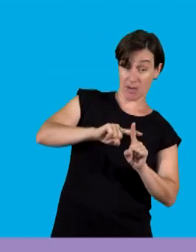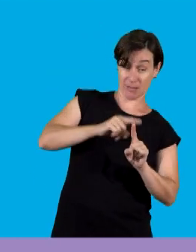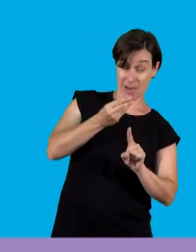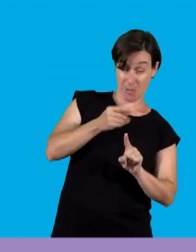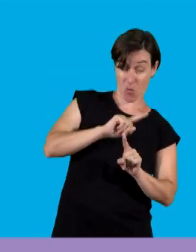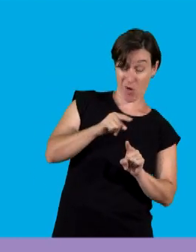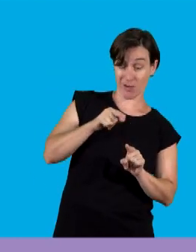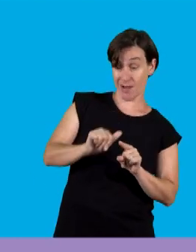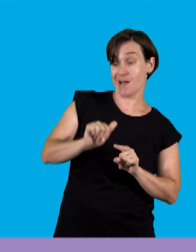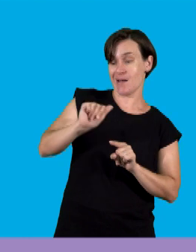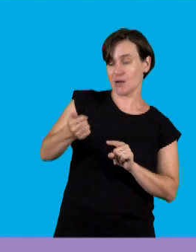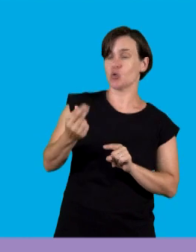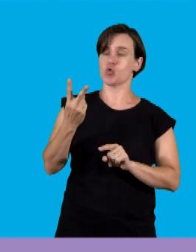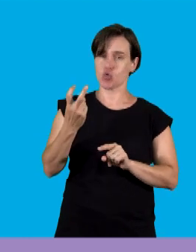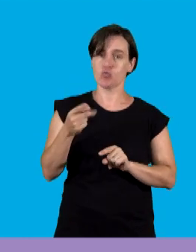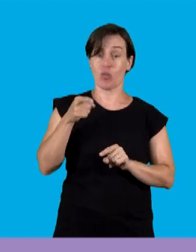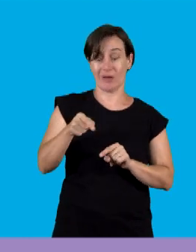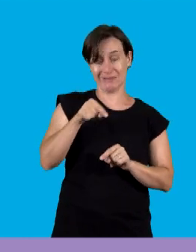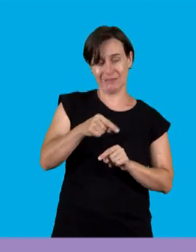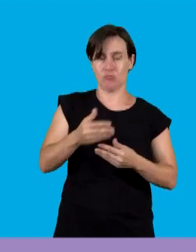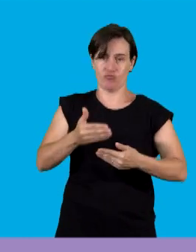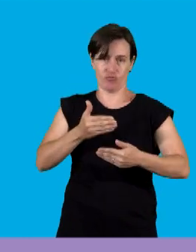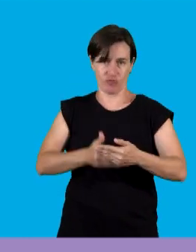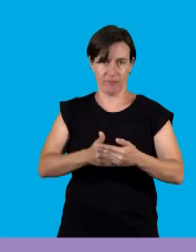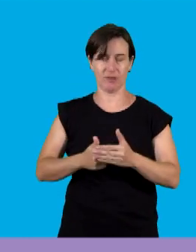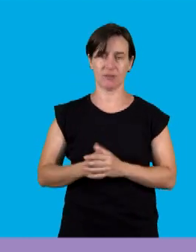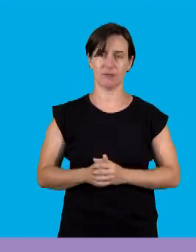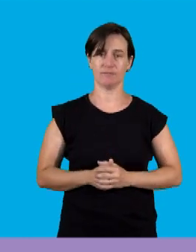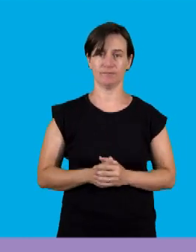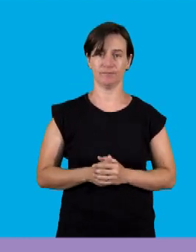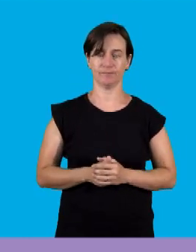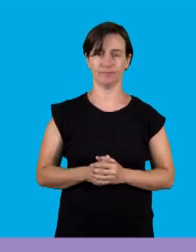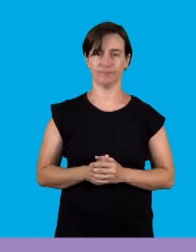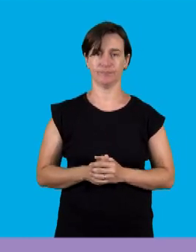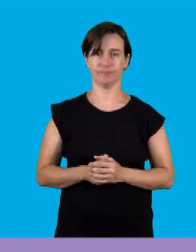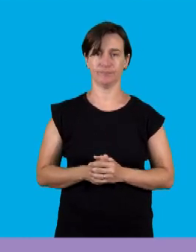than each difference added is 2 more than the